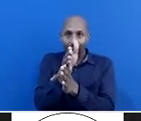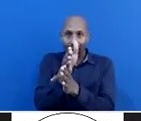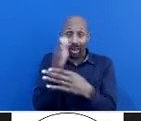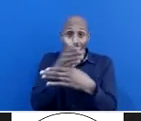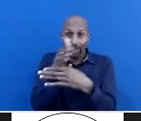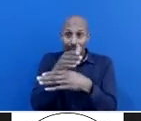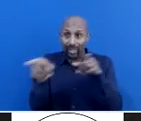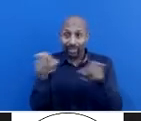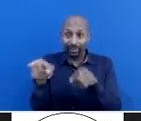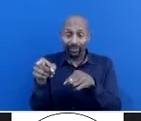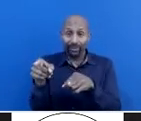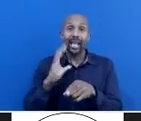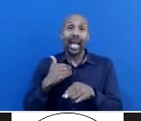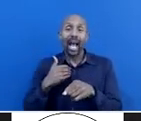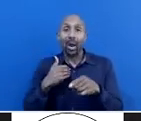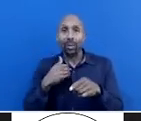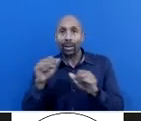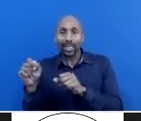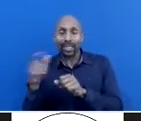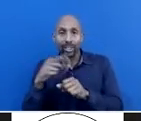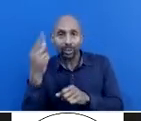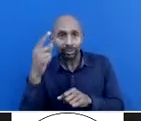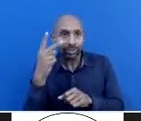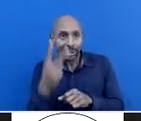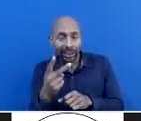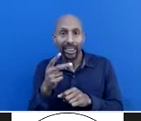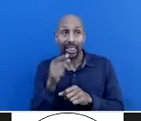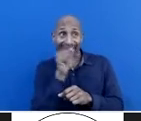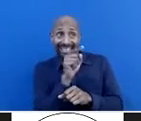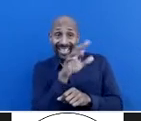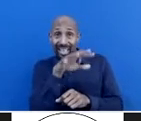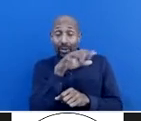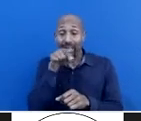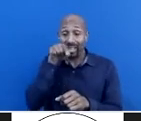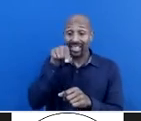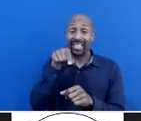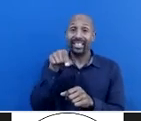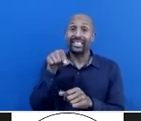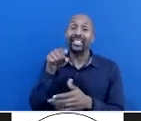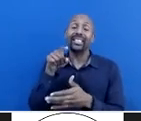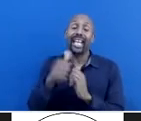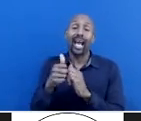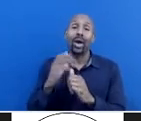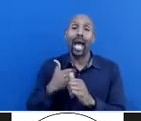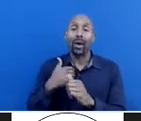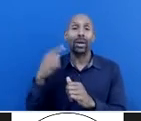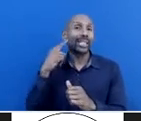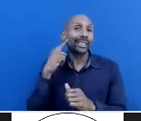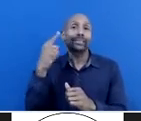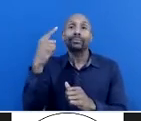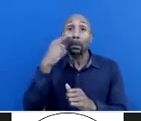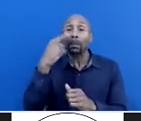that which lies beyond the realm of our senses is the dominance of our senses and